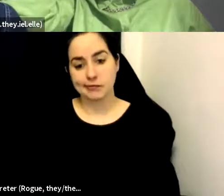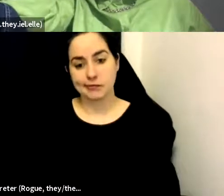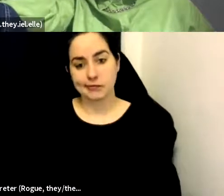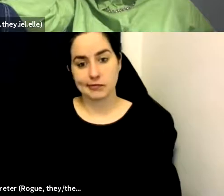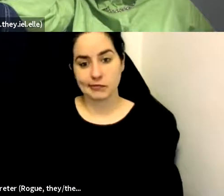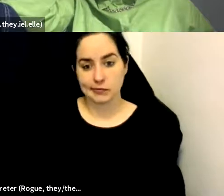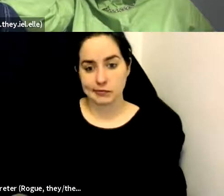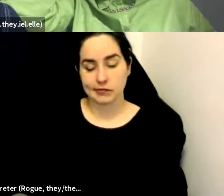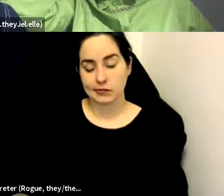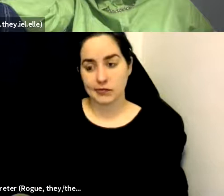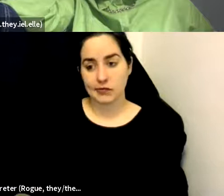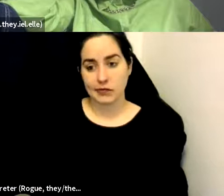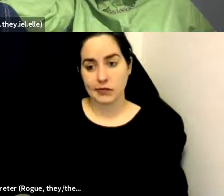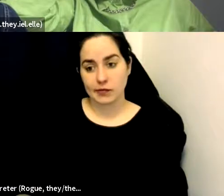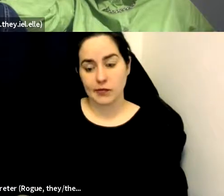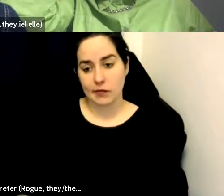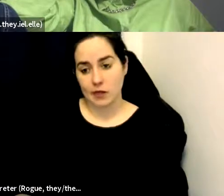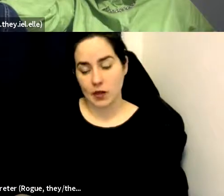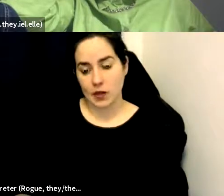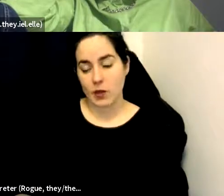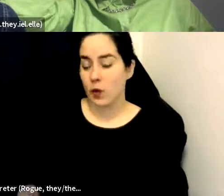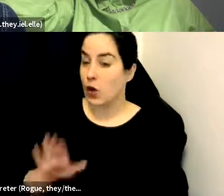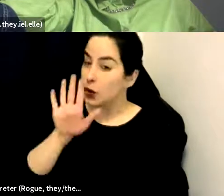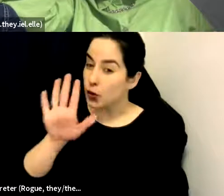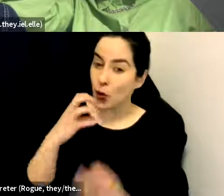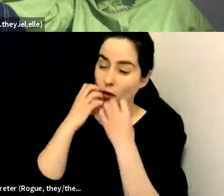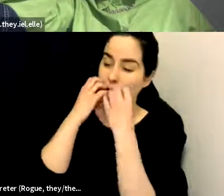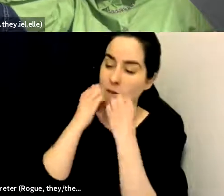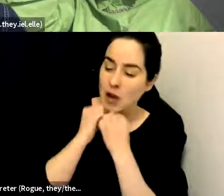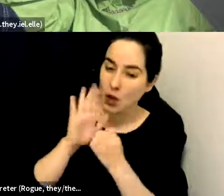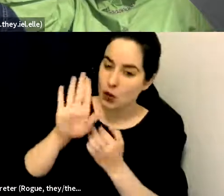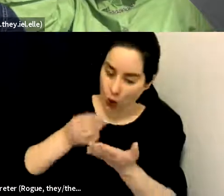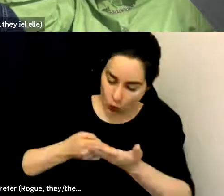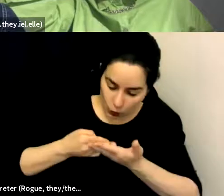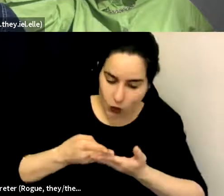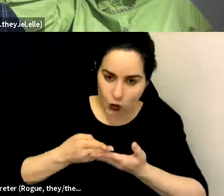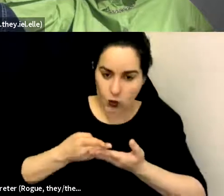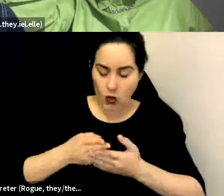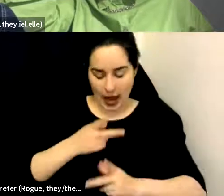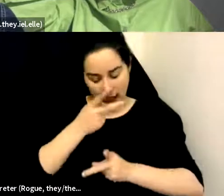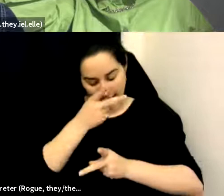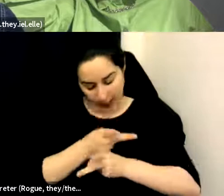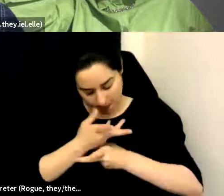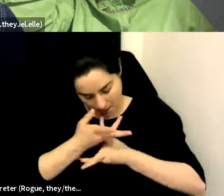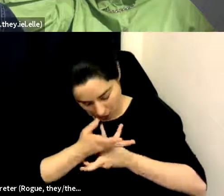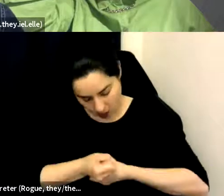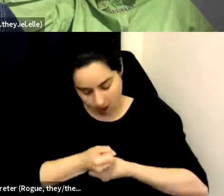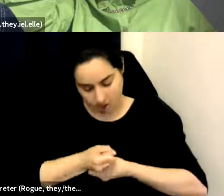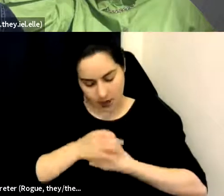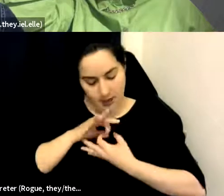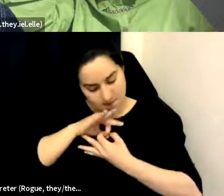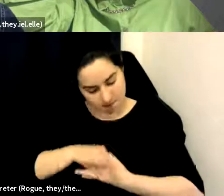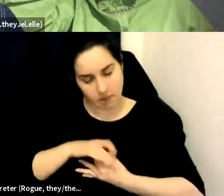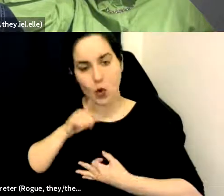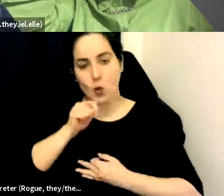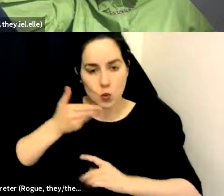I think holding your truths, holding your values, staying strong in that core, remembering who you are and